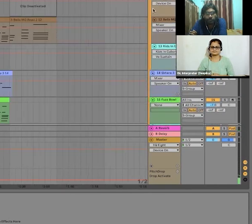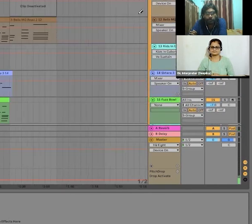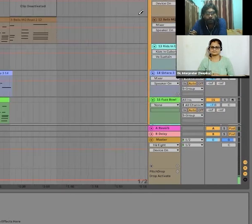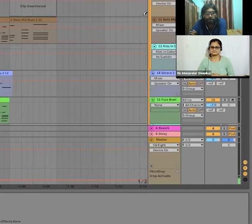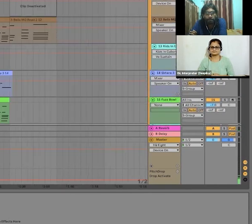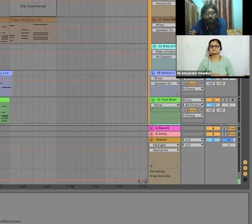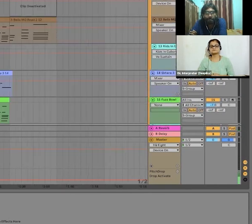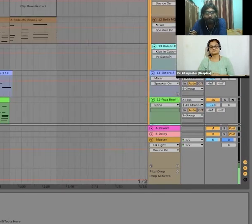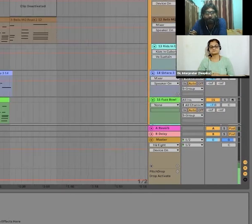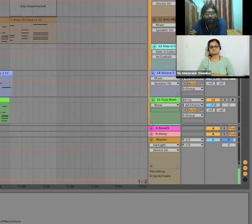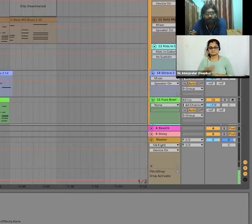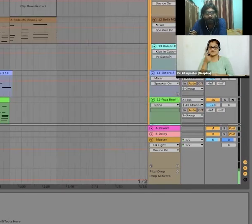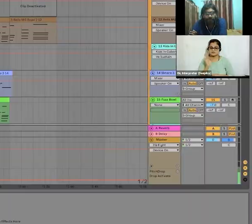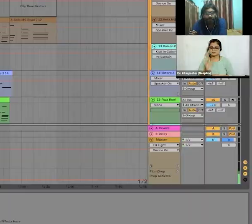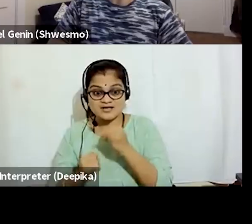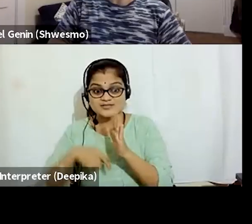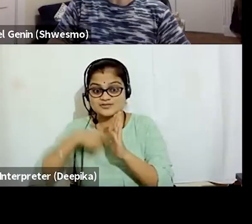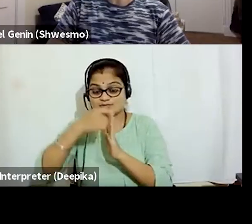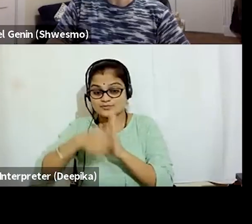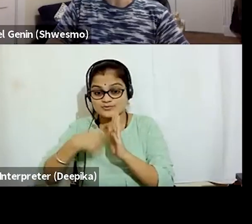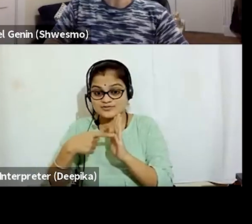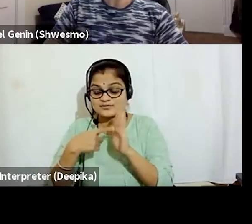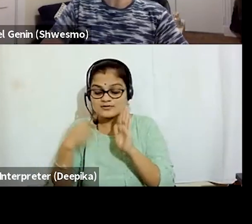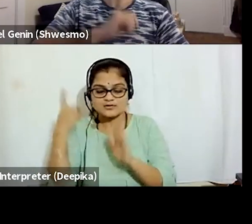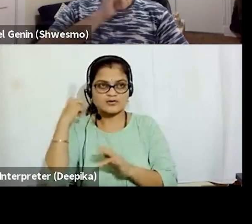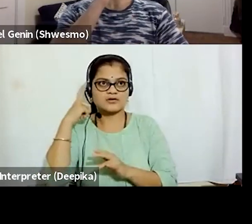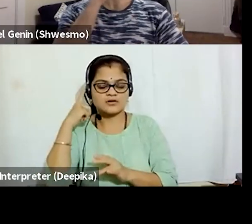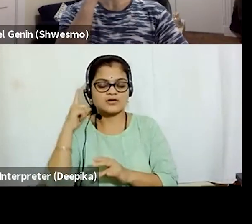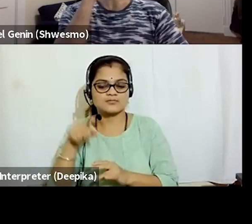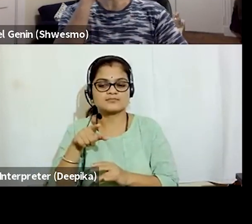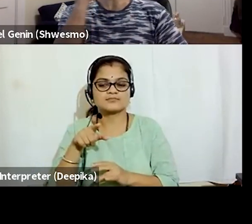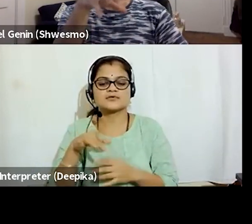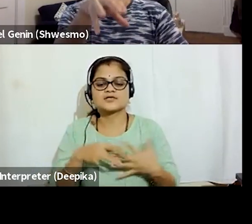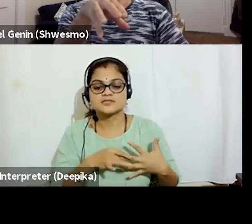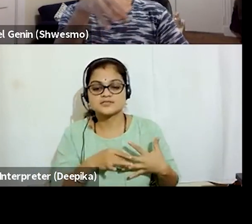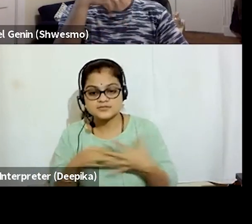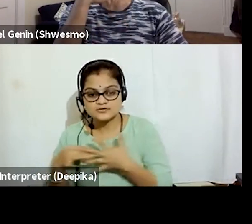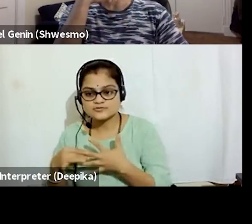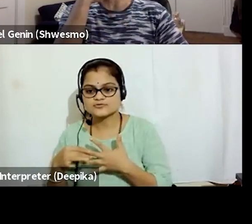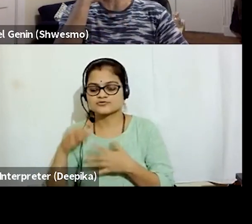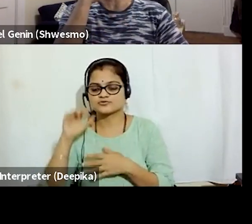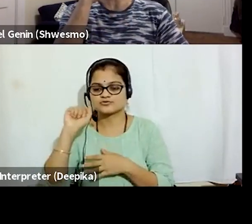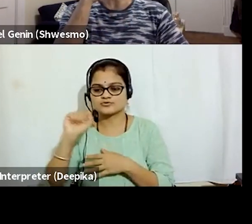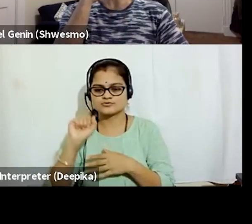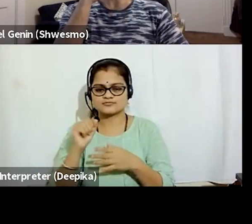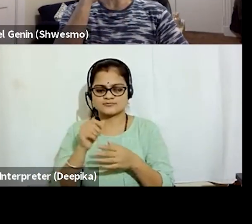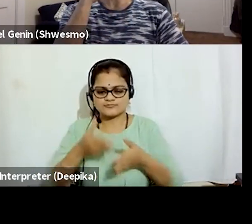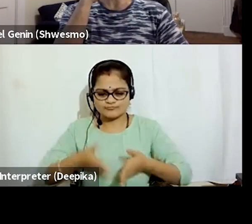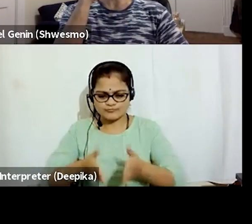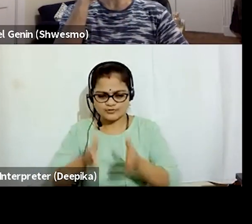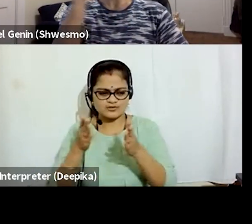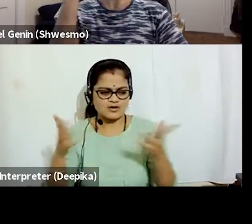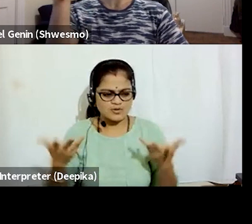That is so cool. Nice. I think what's unique about your way of doing things